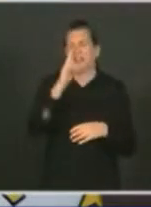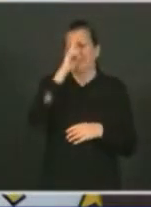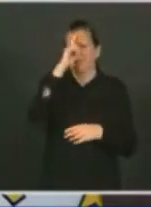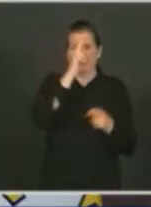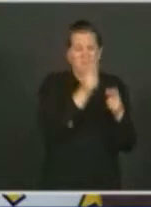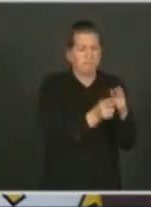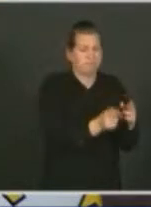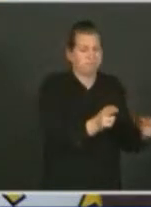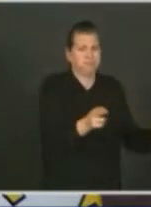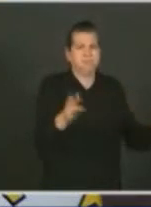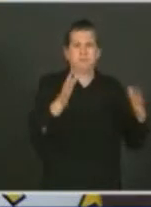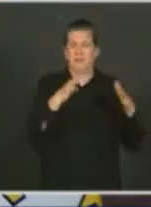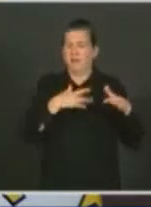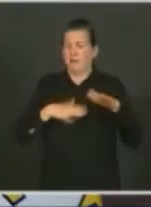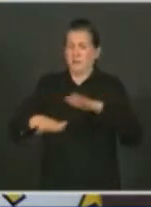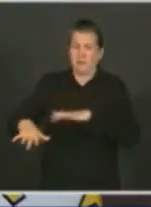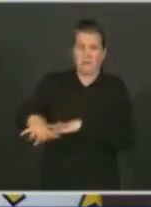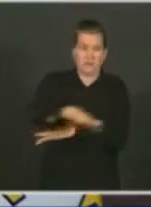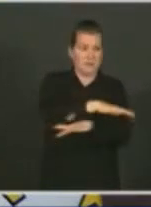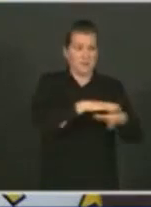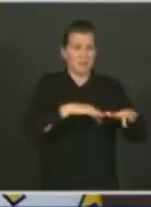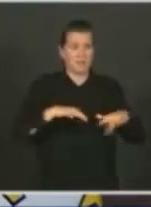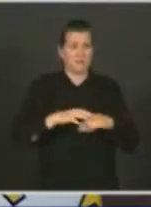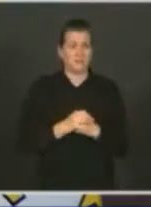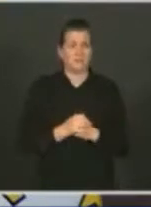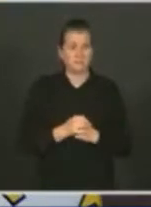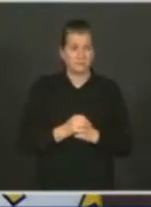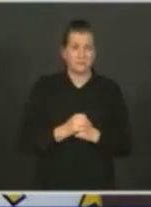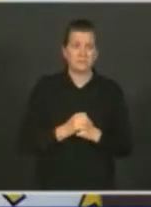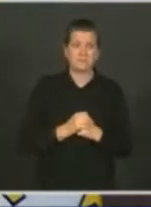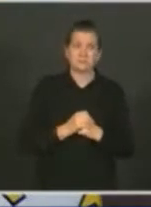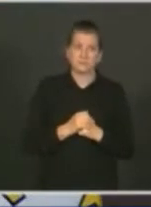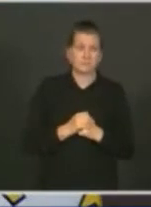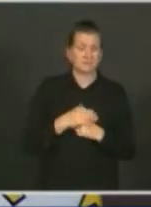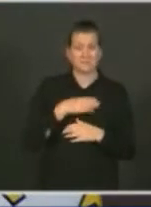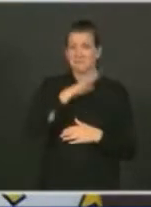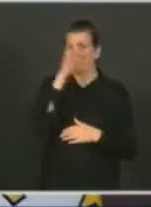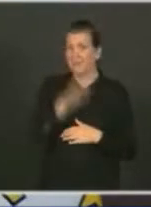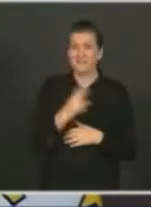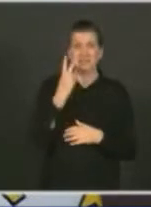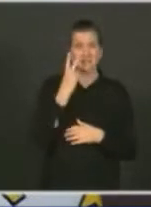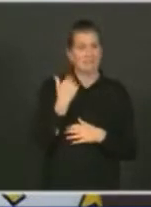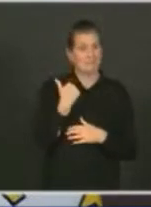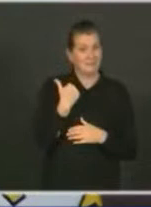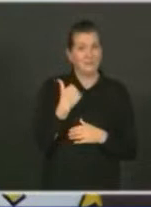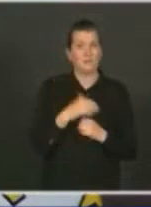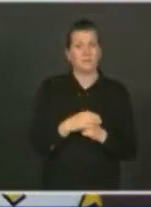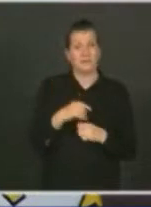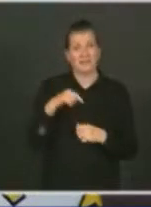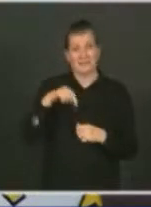those which we saw in the surge this spring. This is why we need to remain vigilant and do absolutely everything in